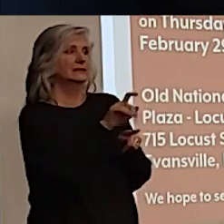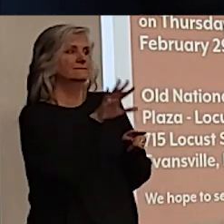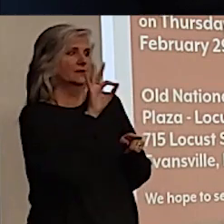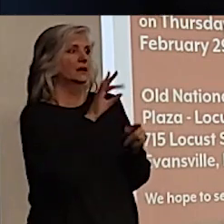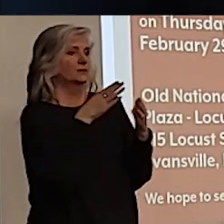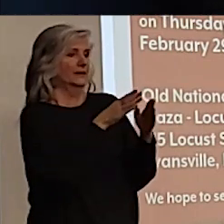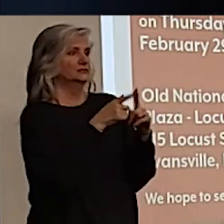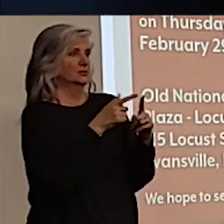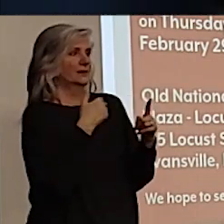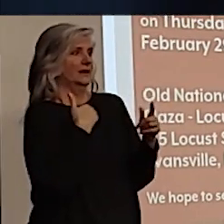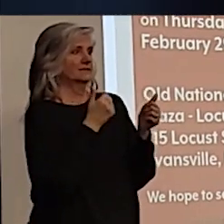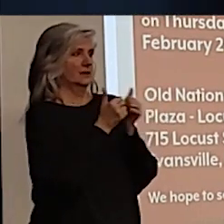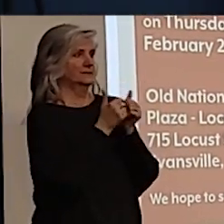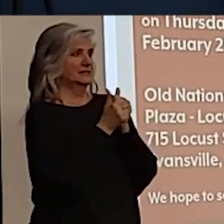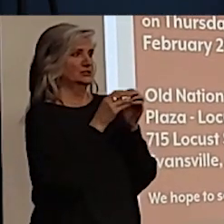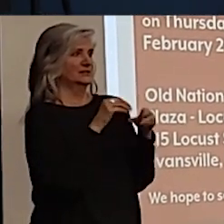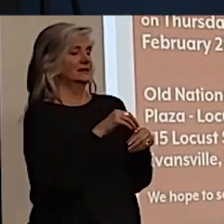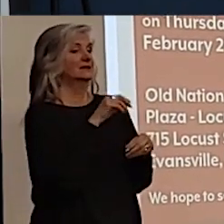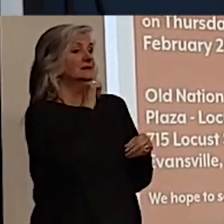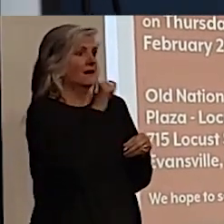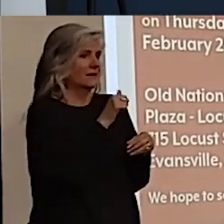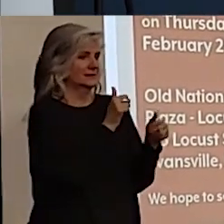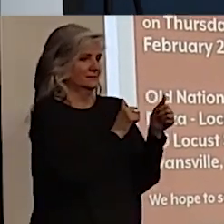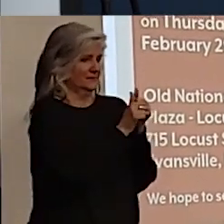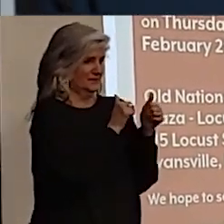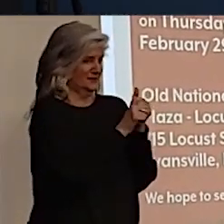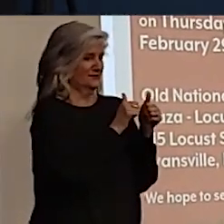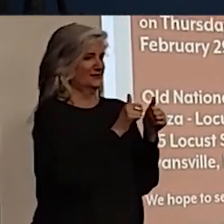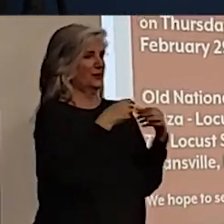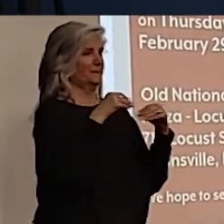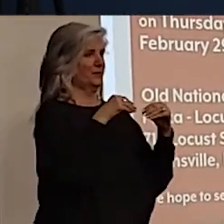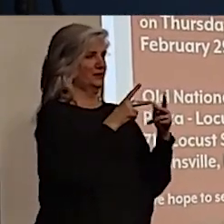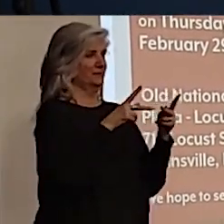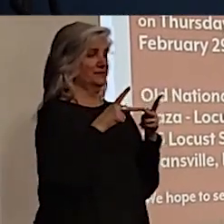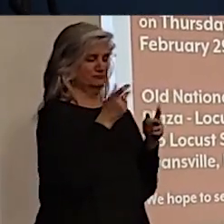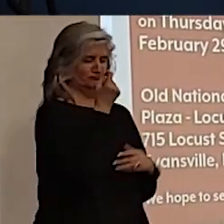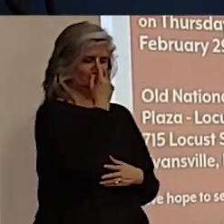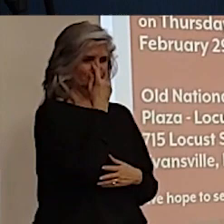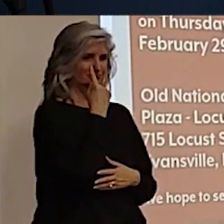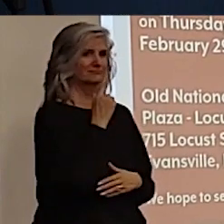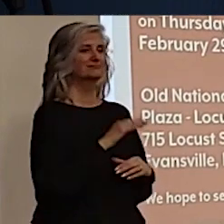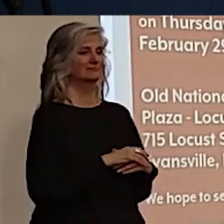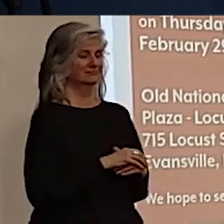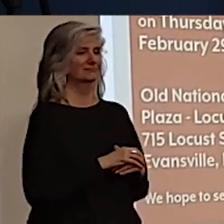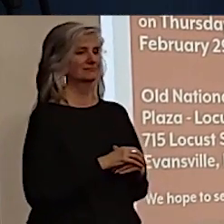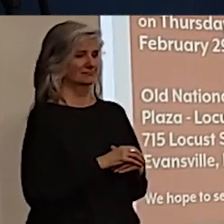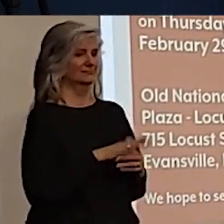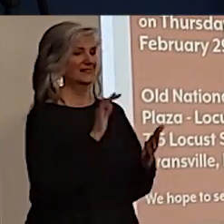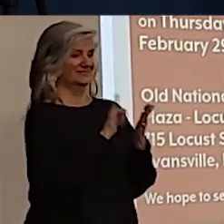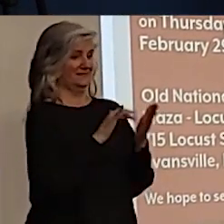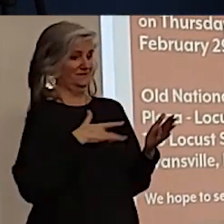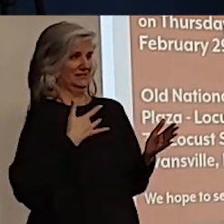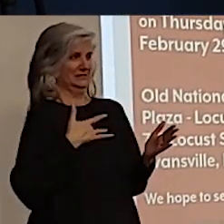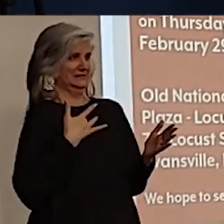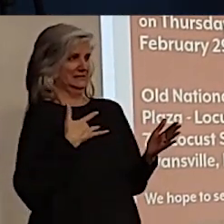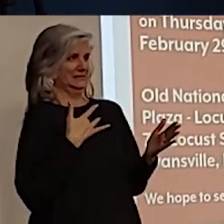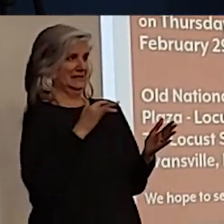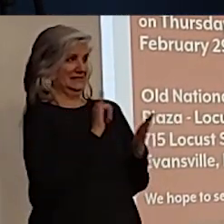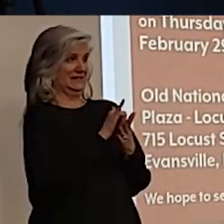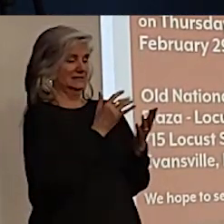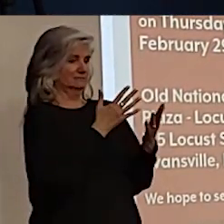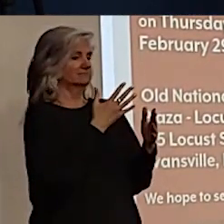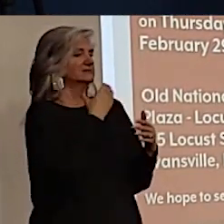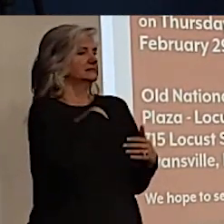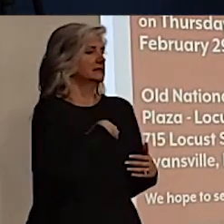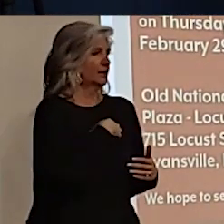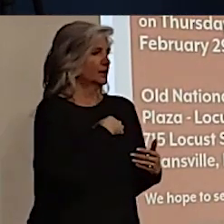inject competition into an uncompetitive marketplace. So certainly understand that feeling and that desire